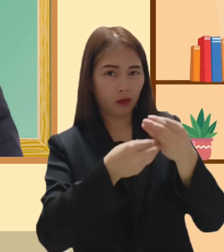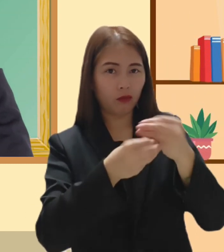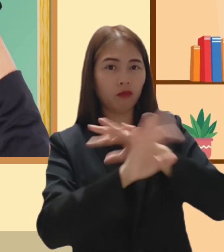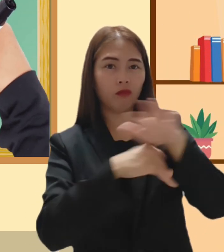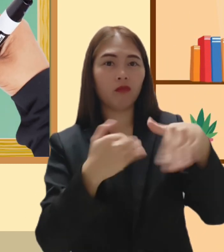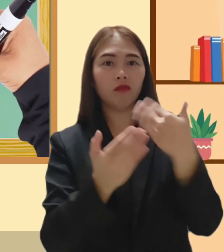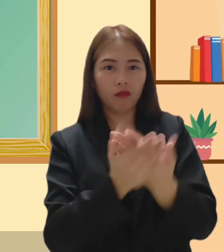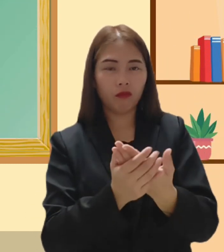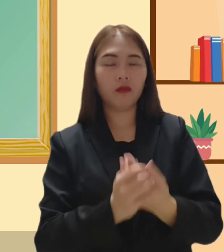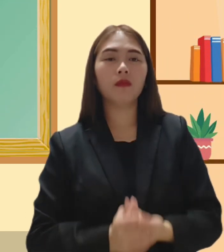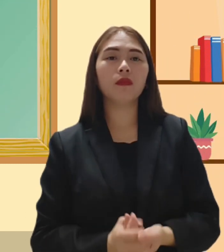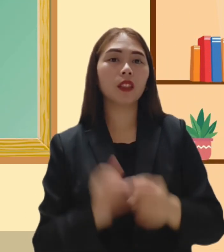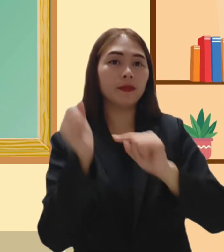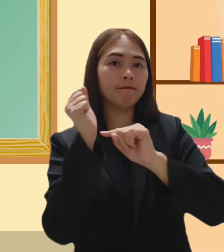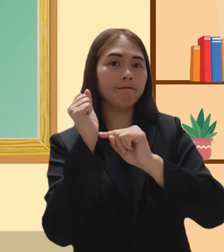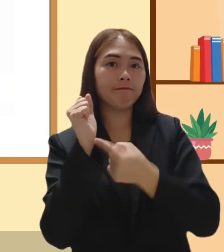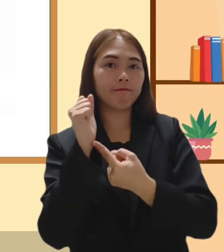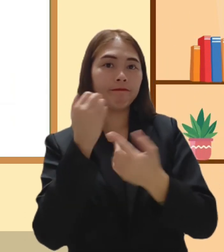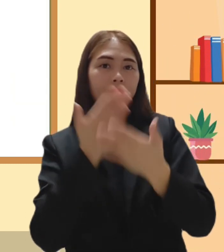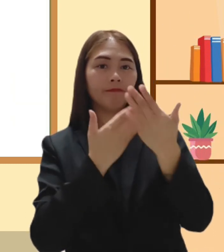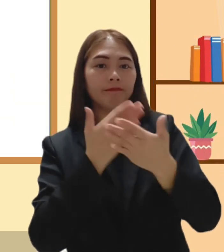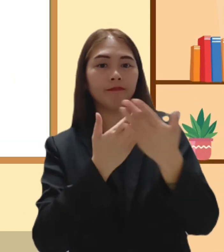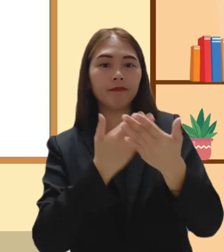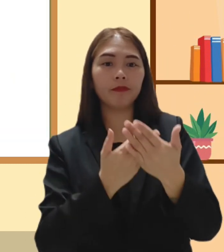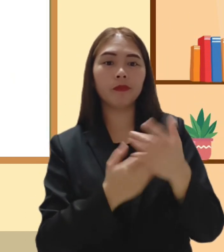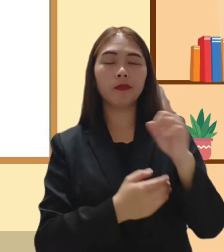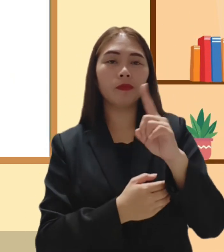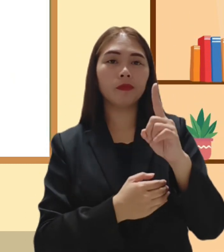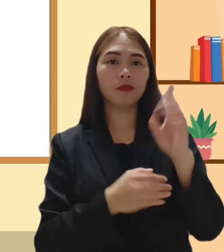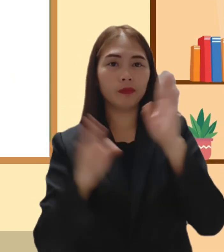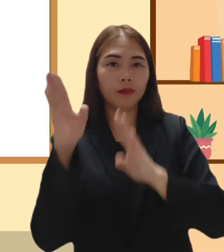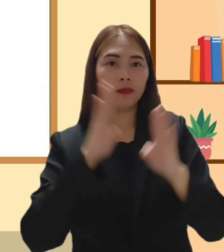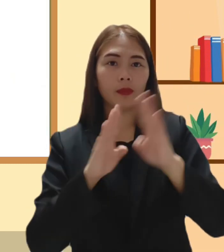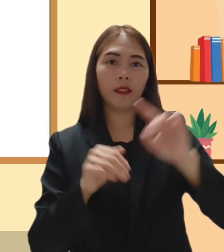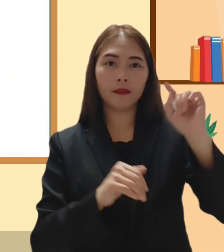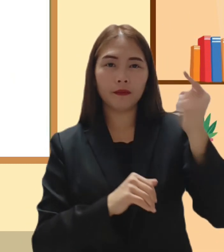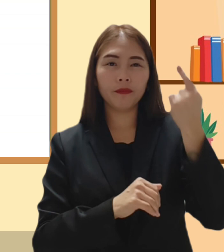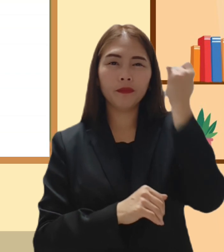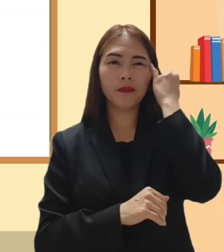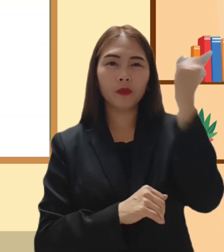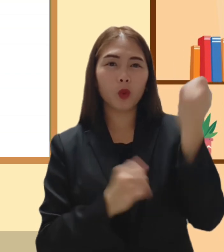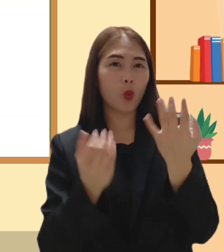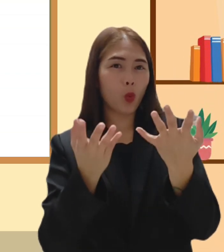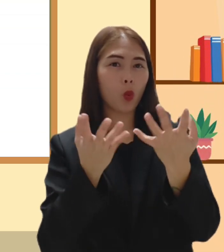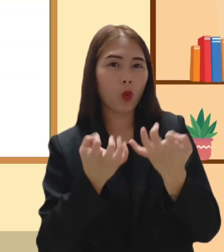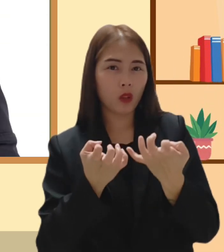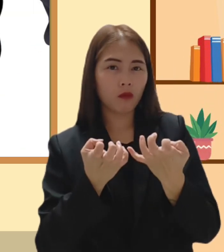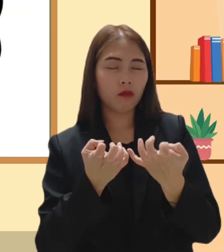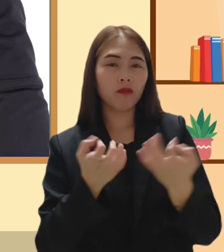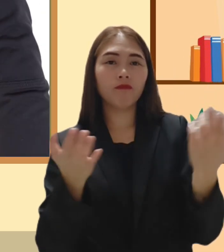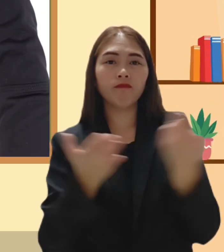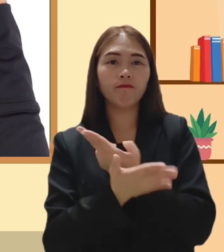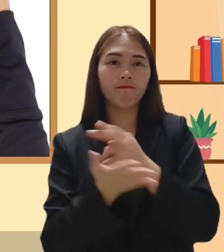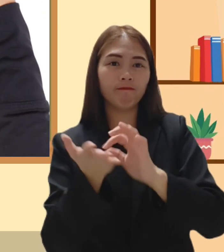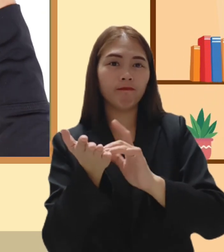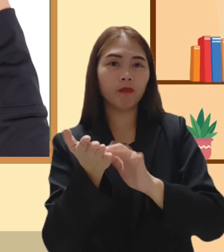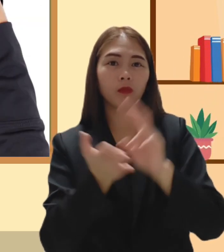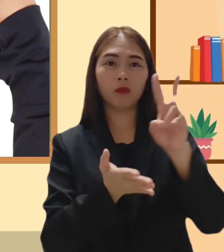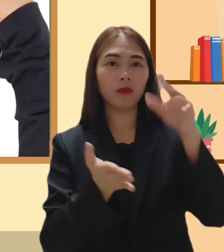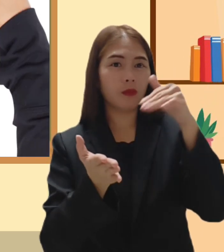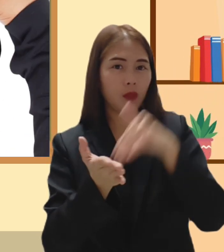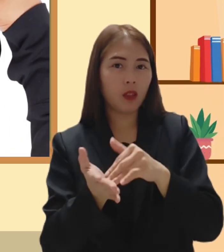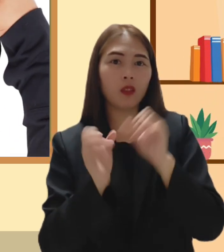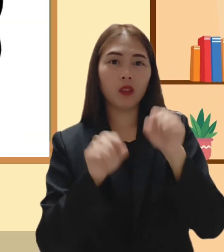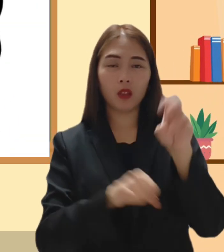terms of a sequence. Now let's start with a simple arithmetic series. Imagine this. You want to buy a new calculator